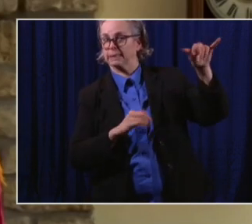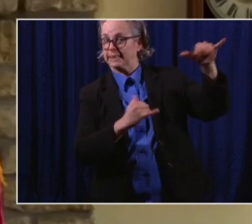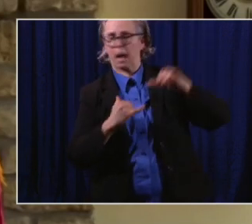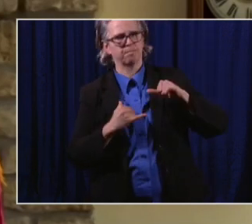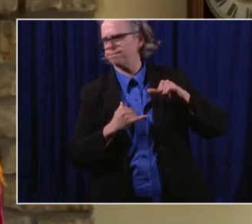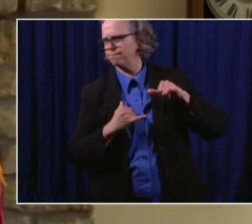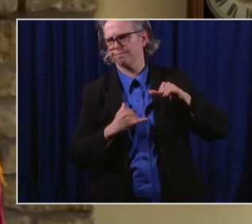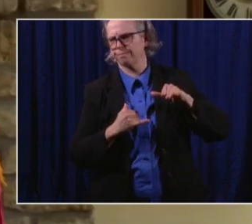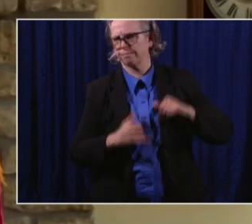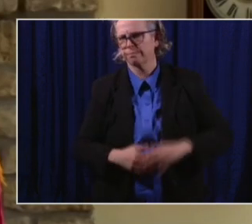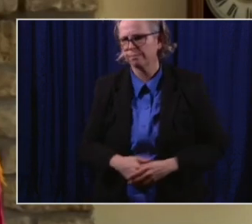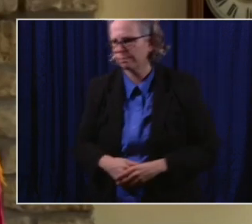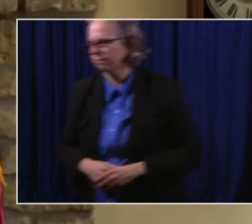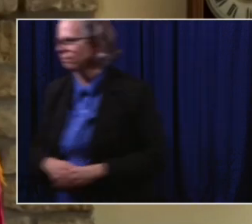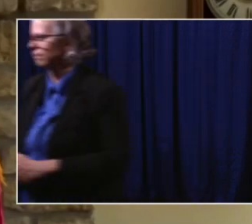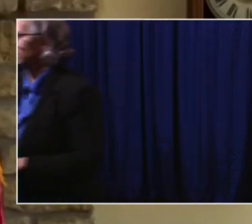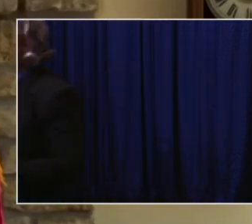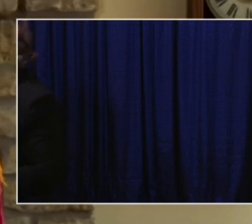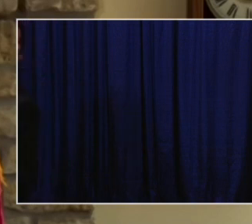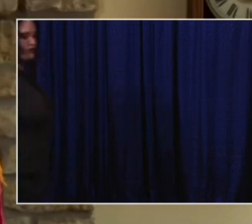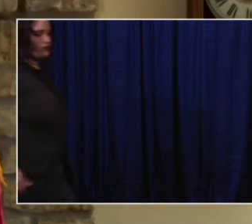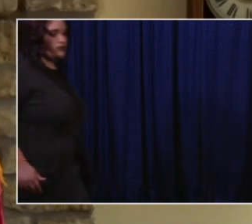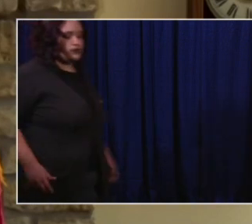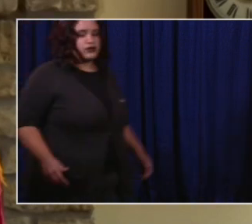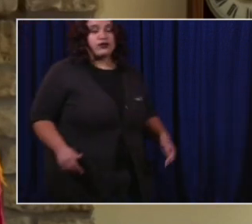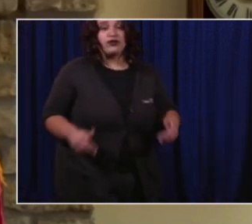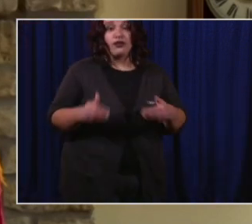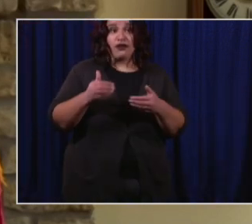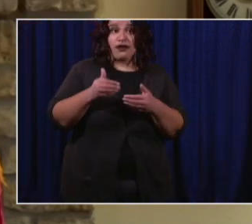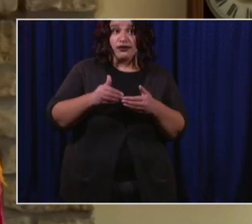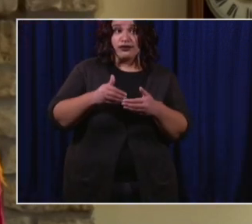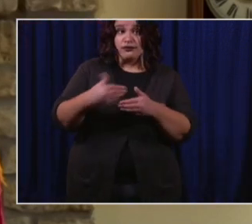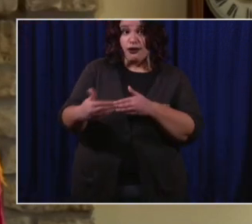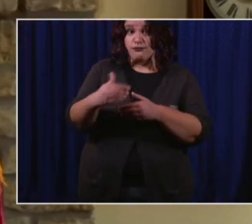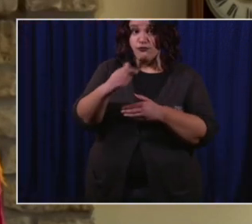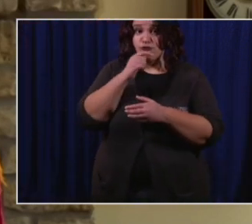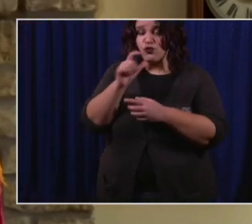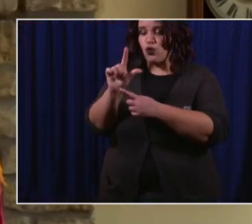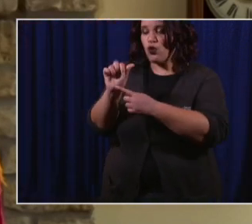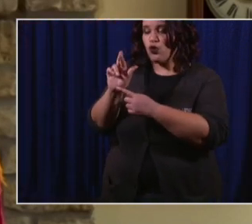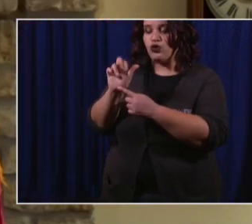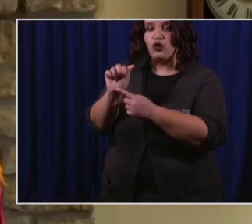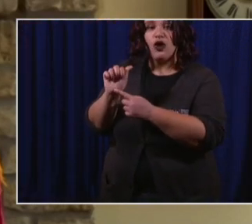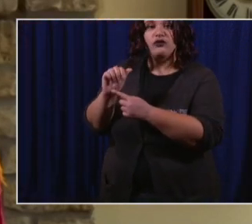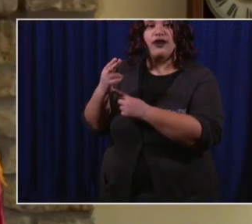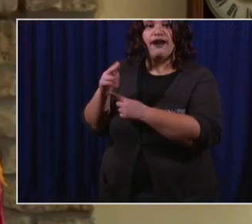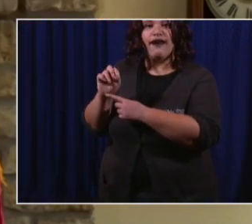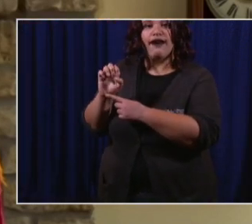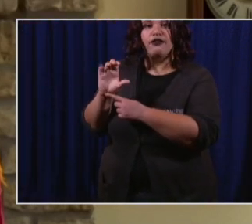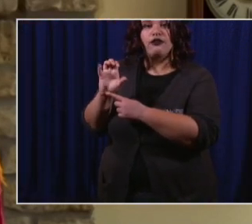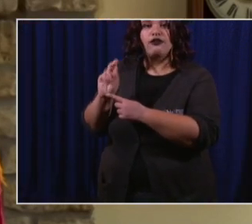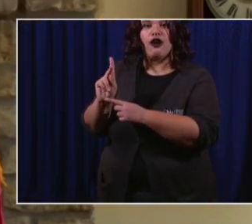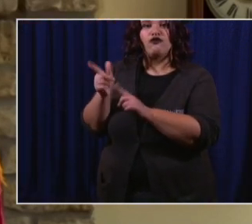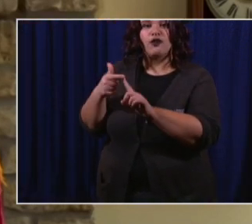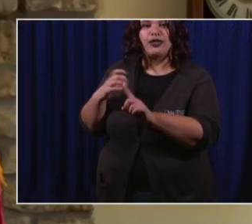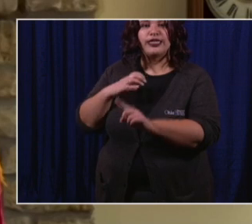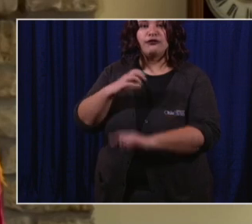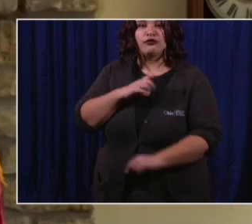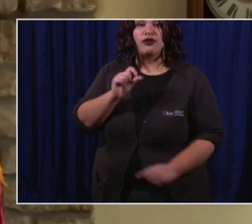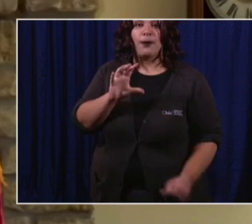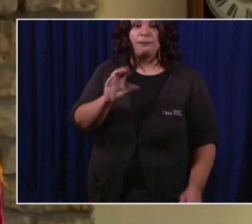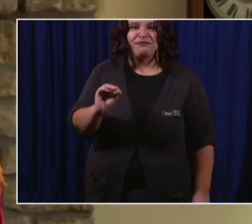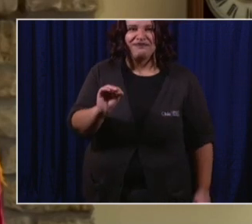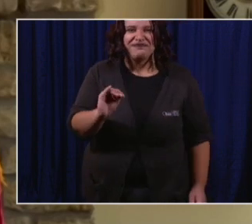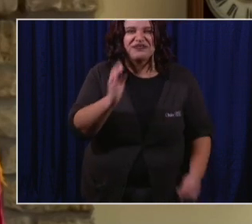Next question is from Laura Hancock at cleveland.com. Good afternoon, Governor. Laura. Hi, I'm